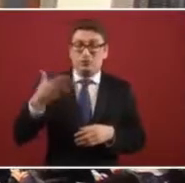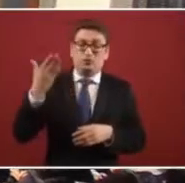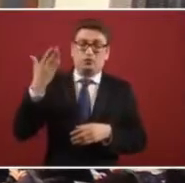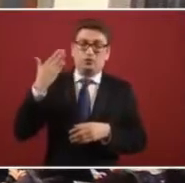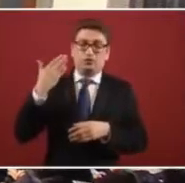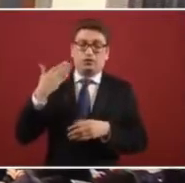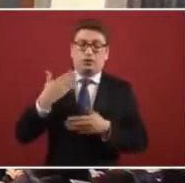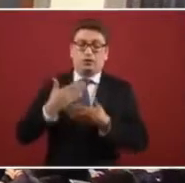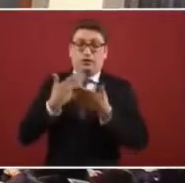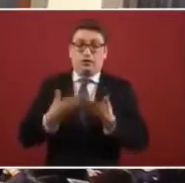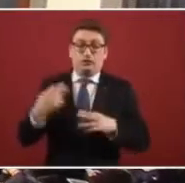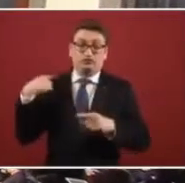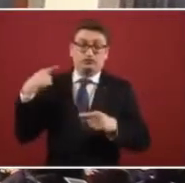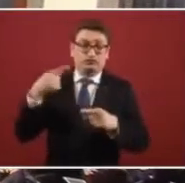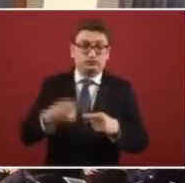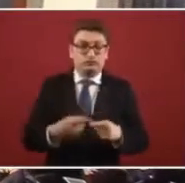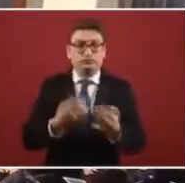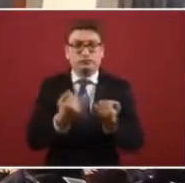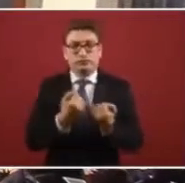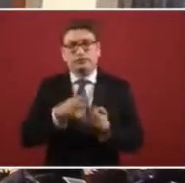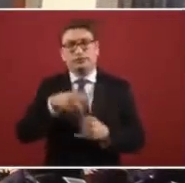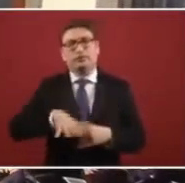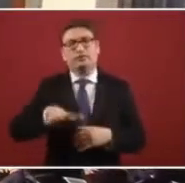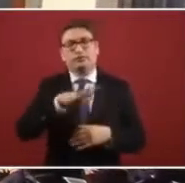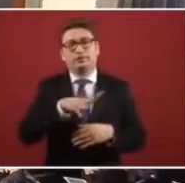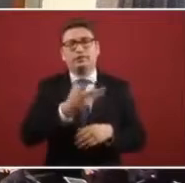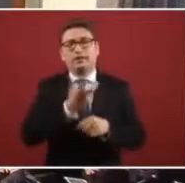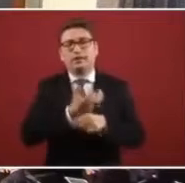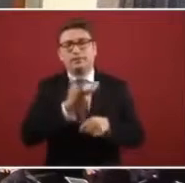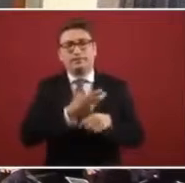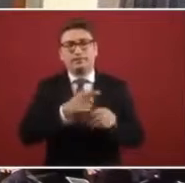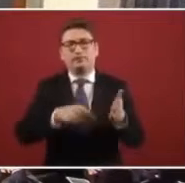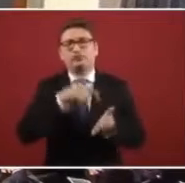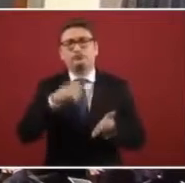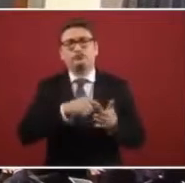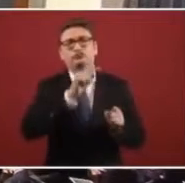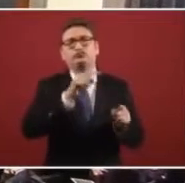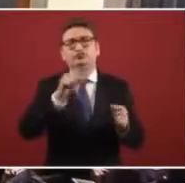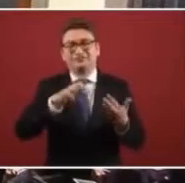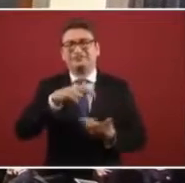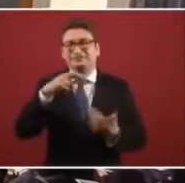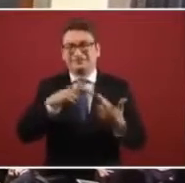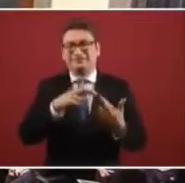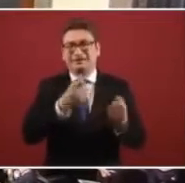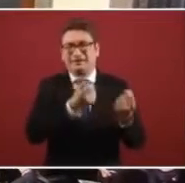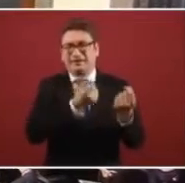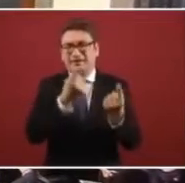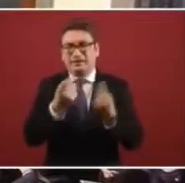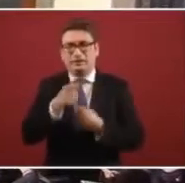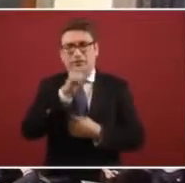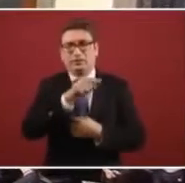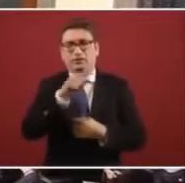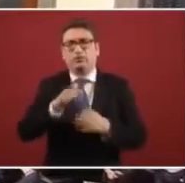and as of now, they have regions in the United States where